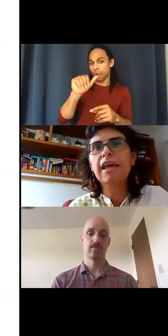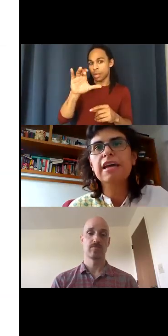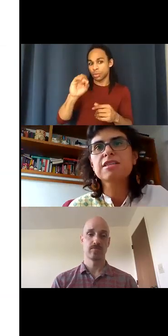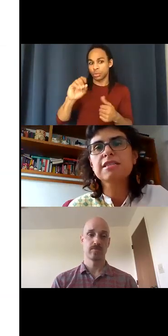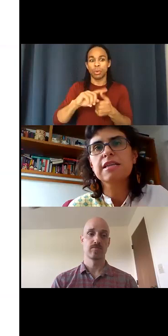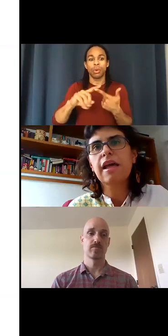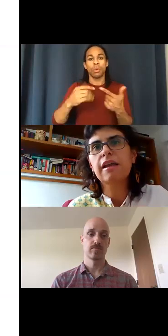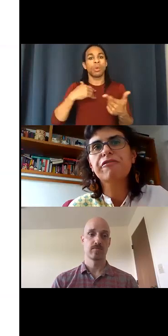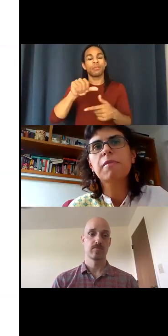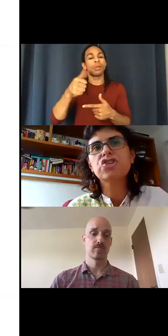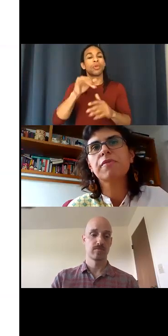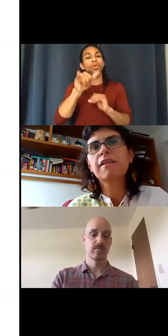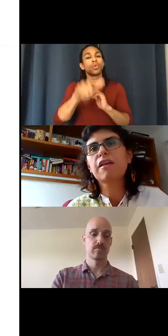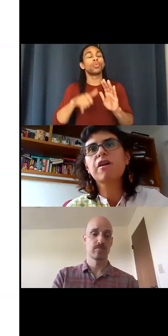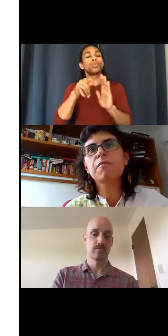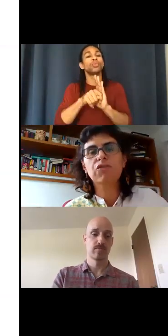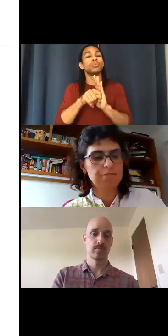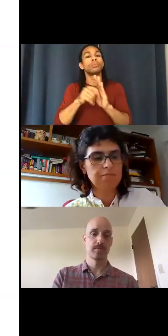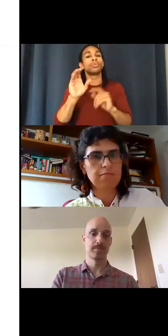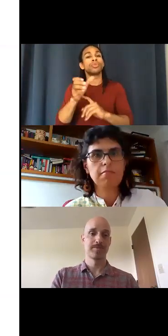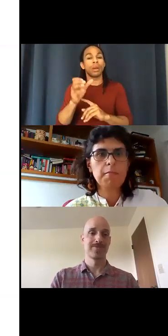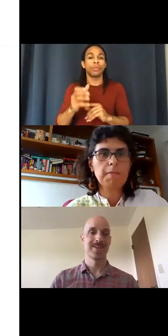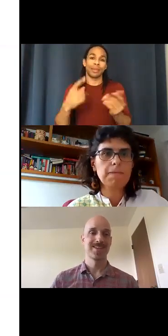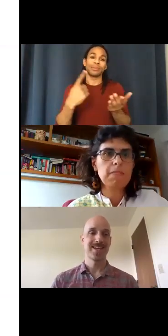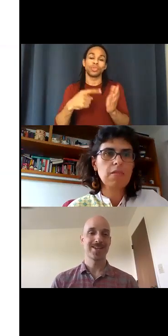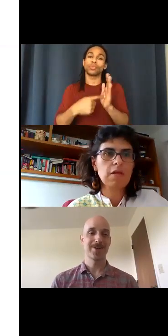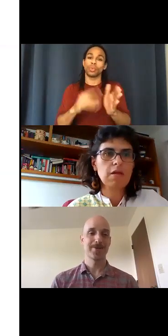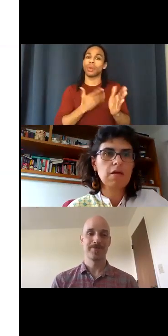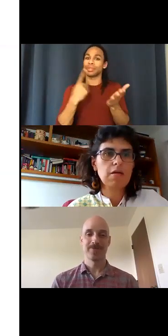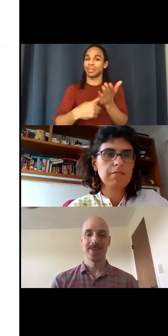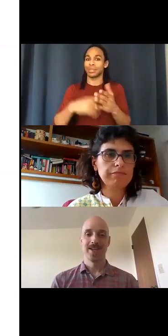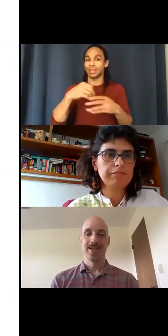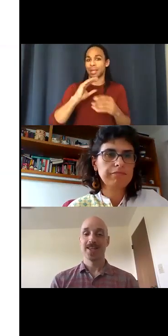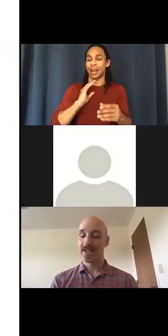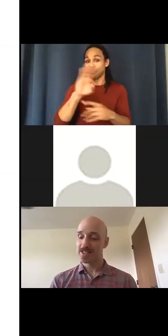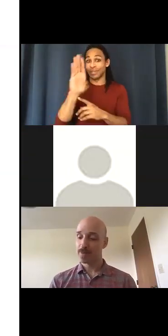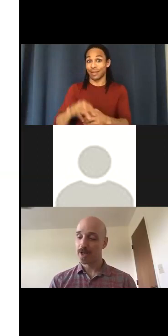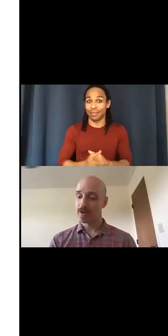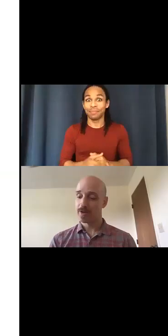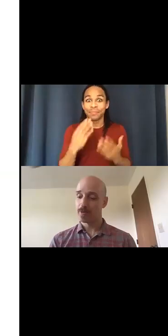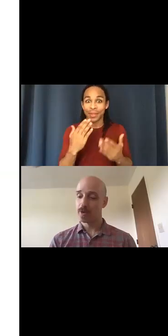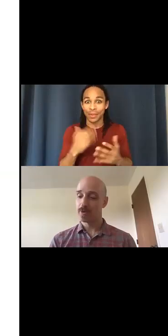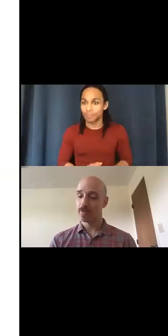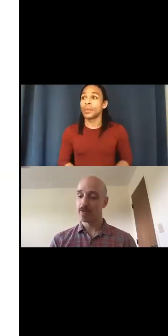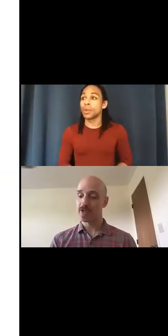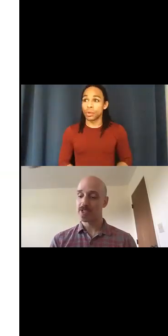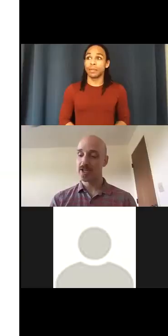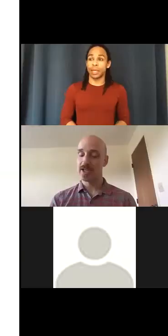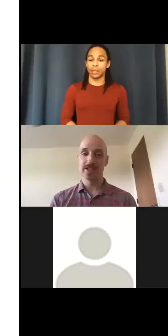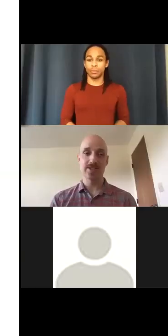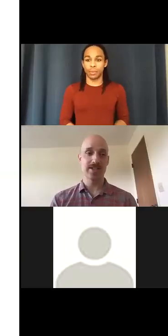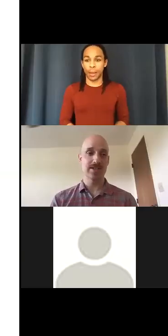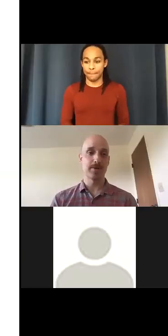for broadcastings and information. Thank you very much. Thank you. The next panel will focus